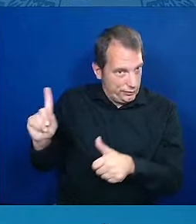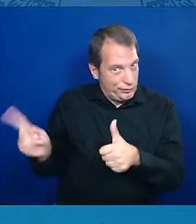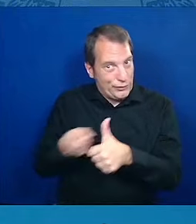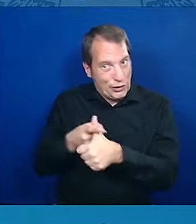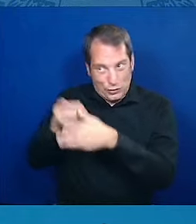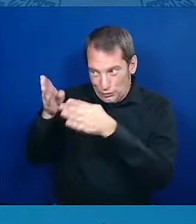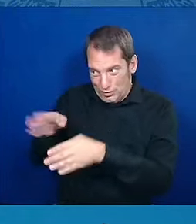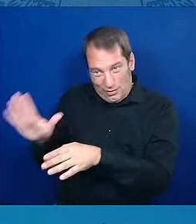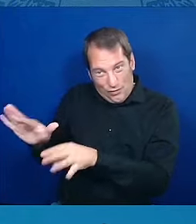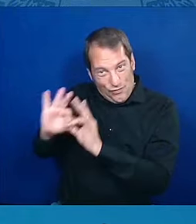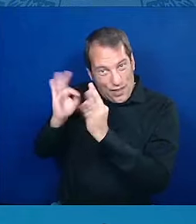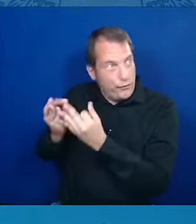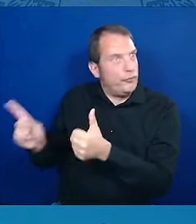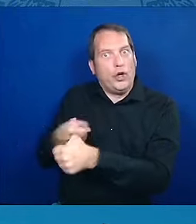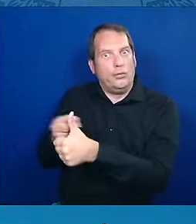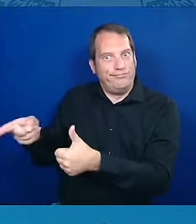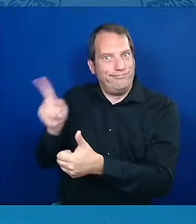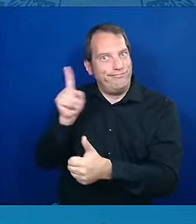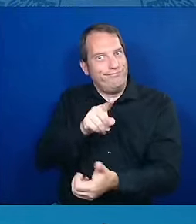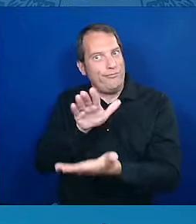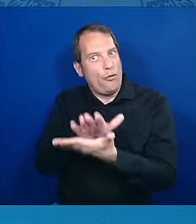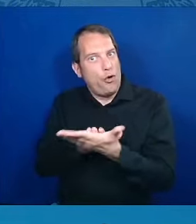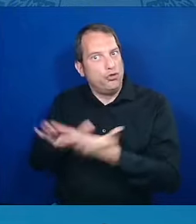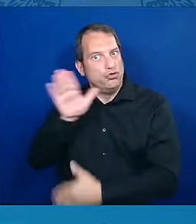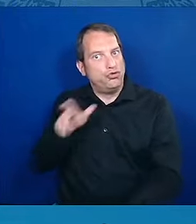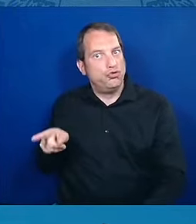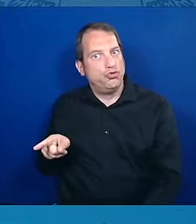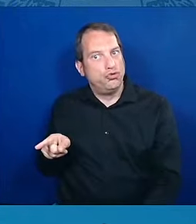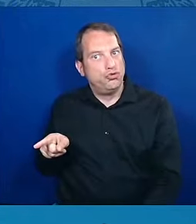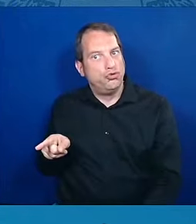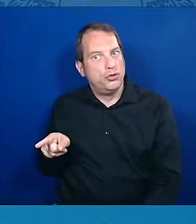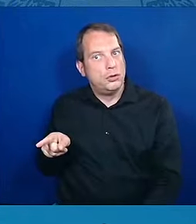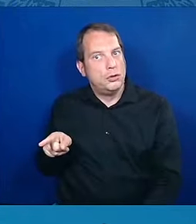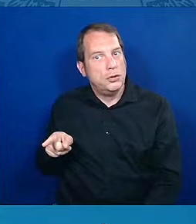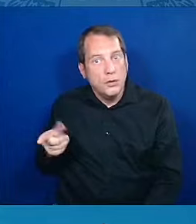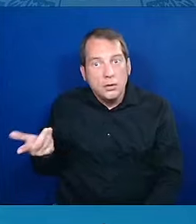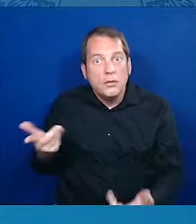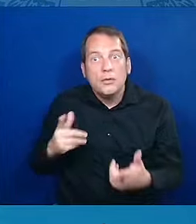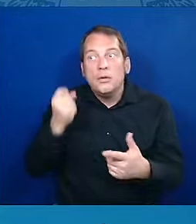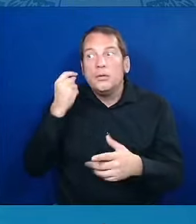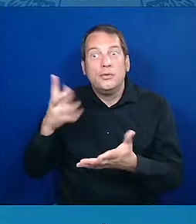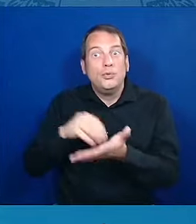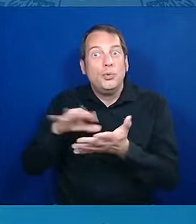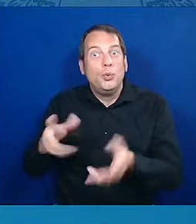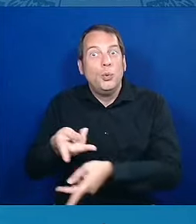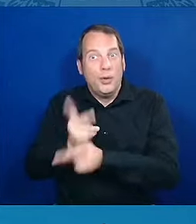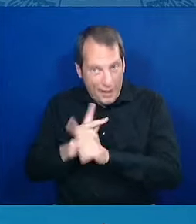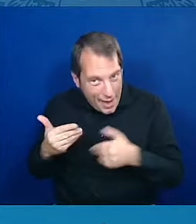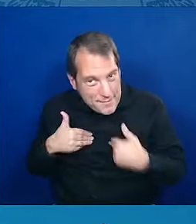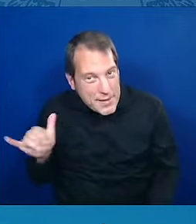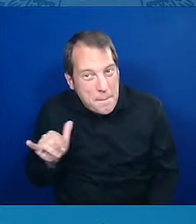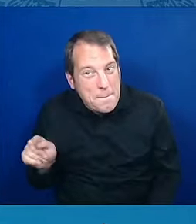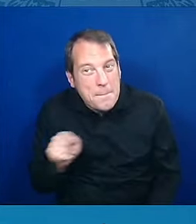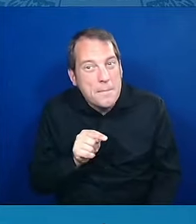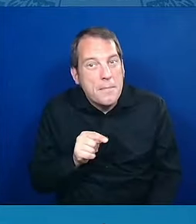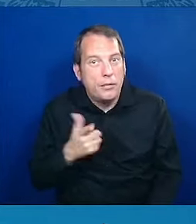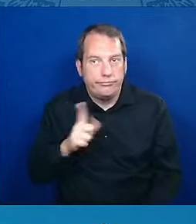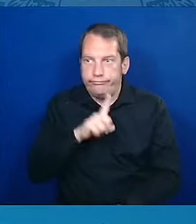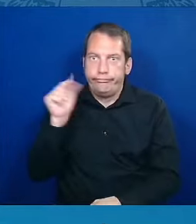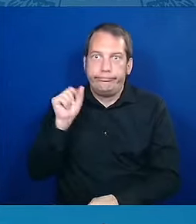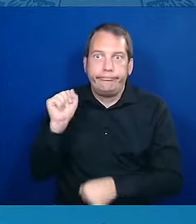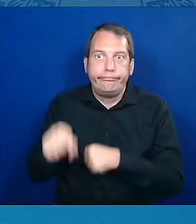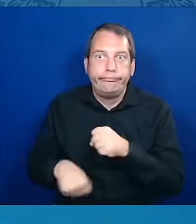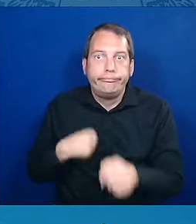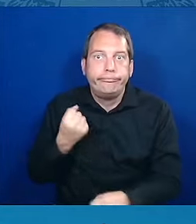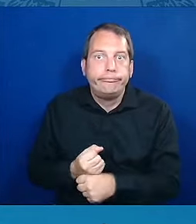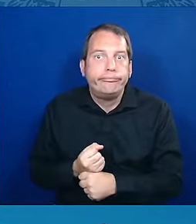20 years. And she told me, she was like, look, I at many times wondered, would I have to leave this